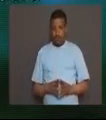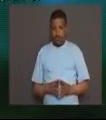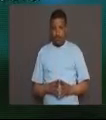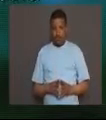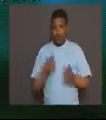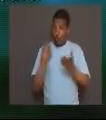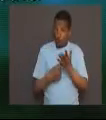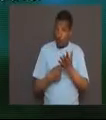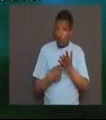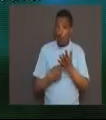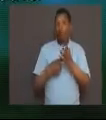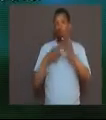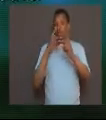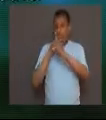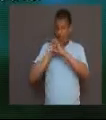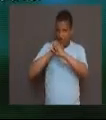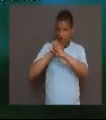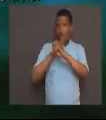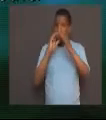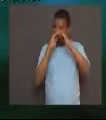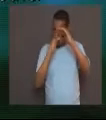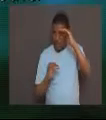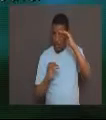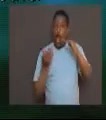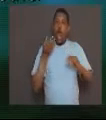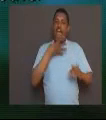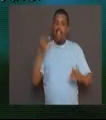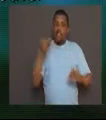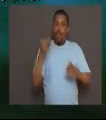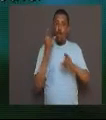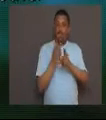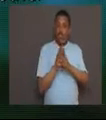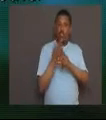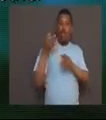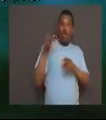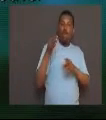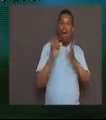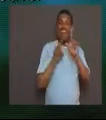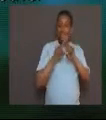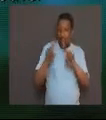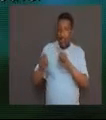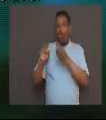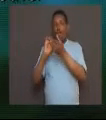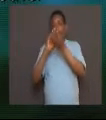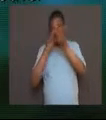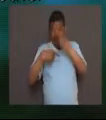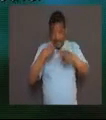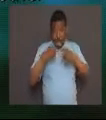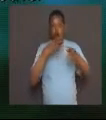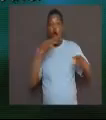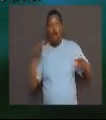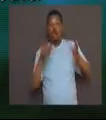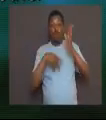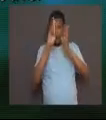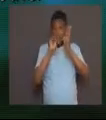To prevent, minimize, and offset the adverse impact of